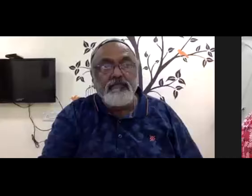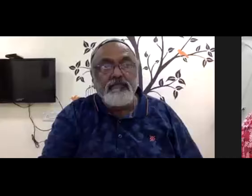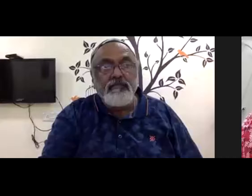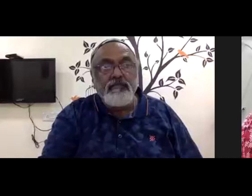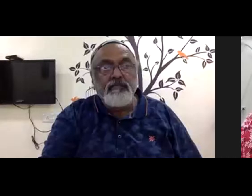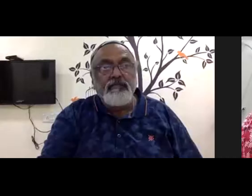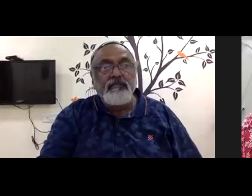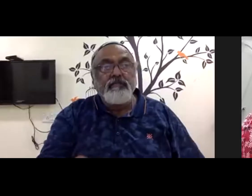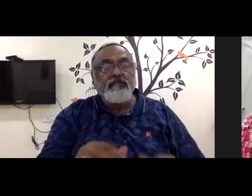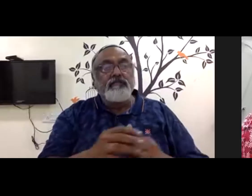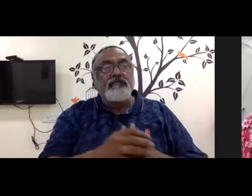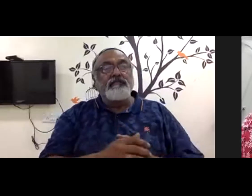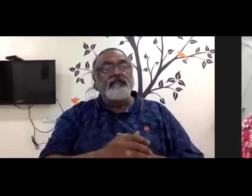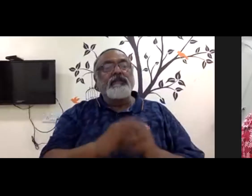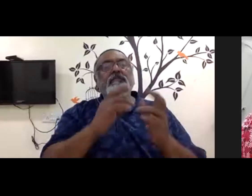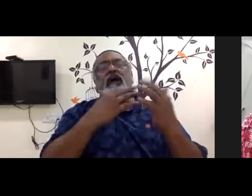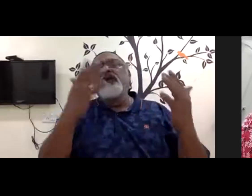So